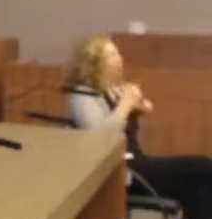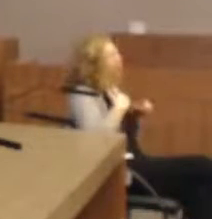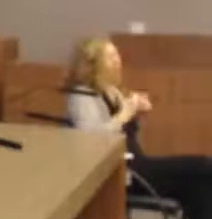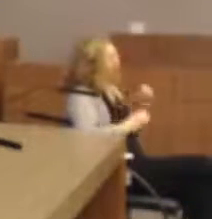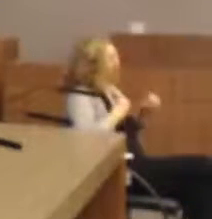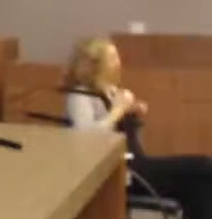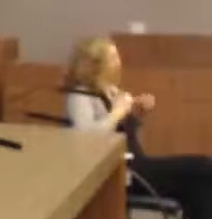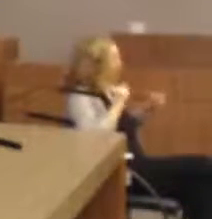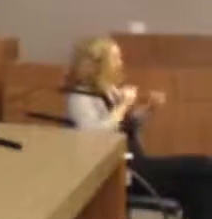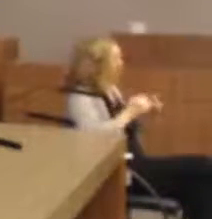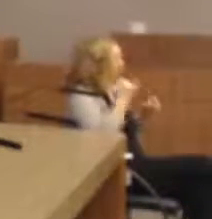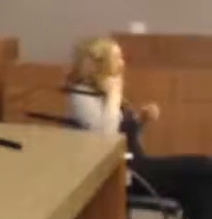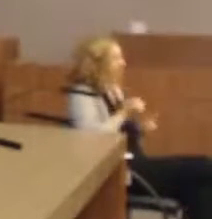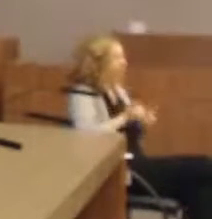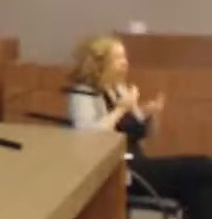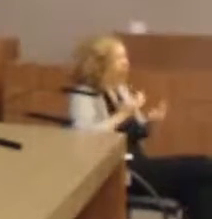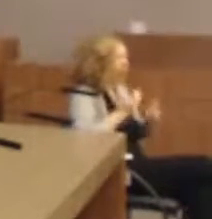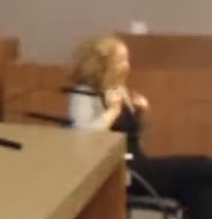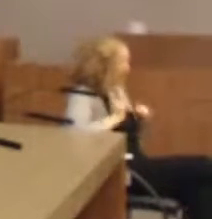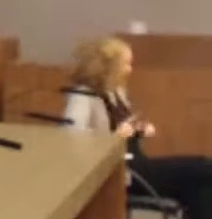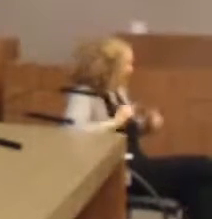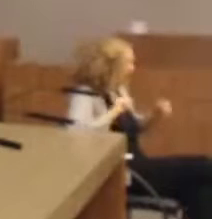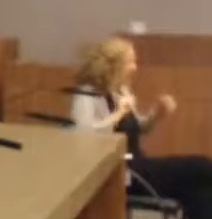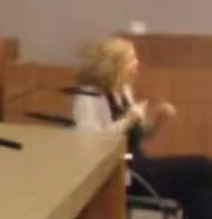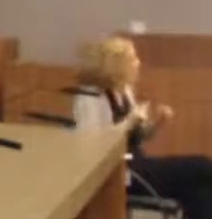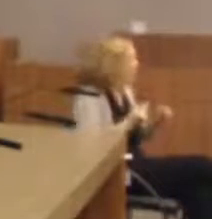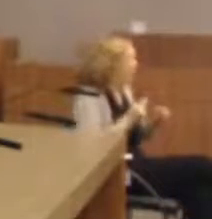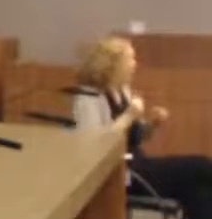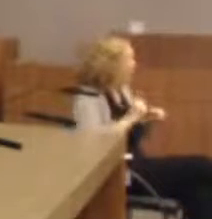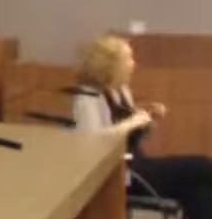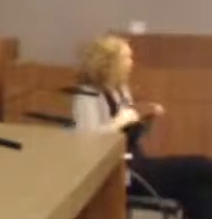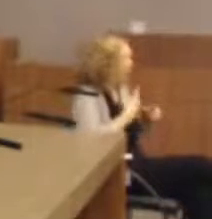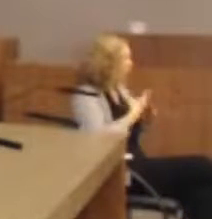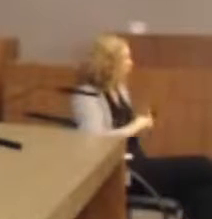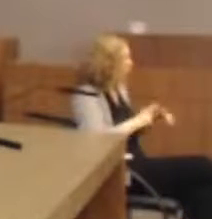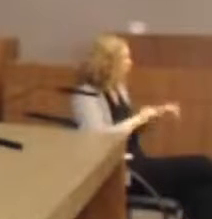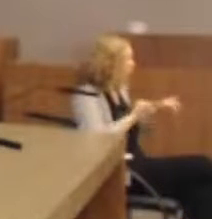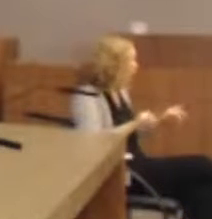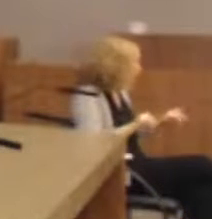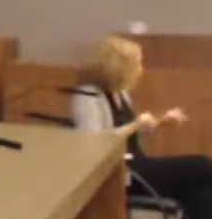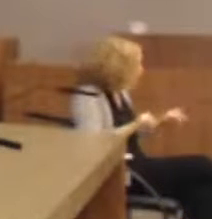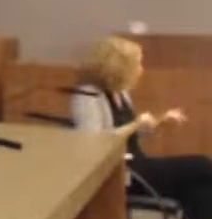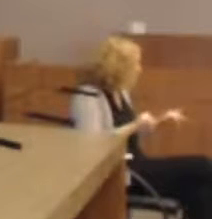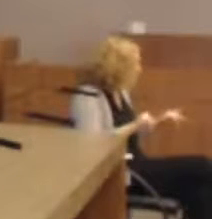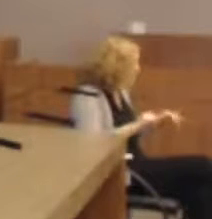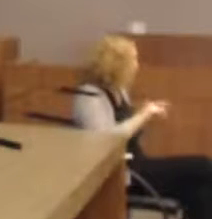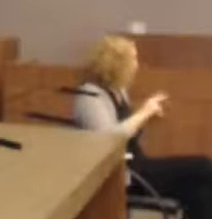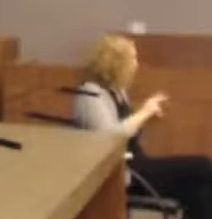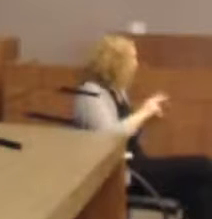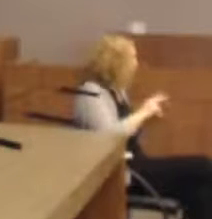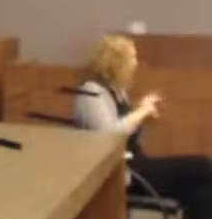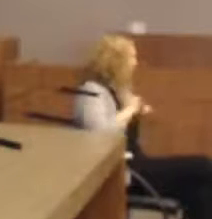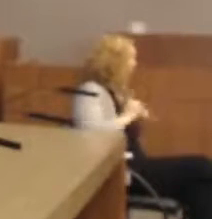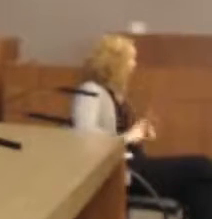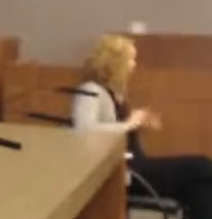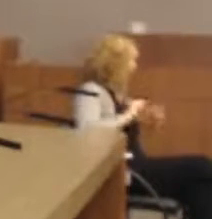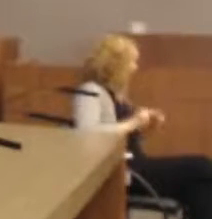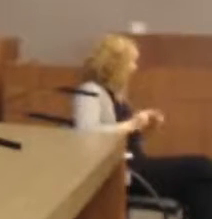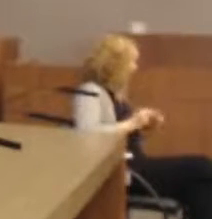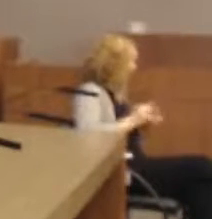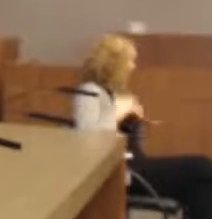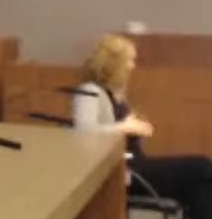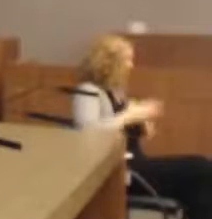emotional pain, if you create a physical pain, you can't have the two things happen at the same time. So you have physical pain, your body's going to release